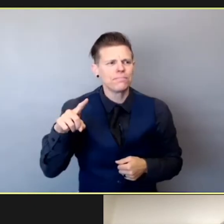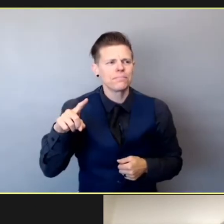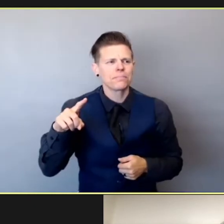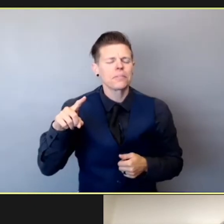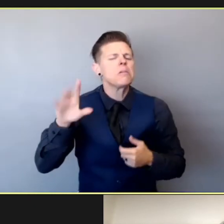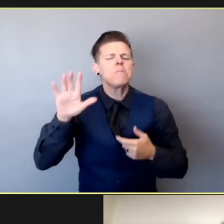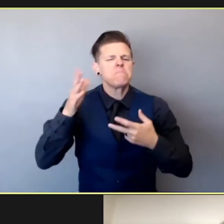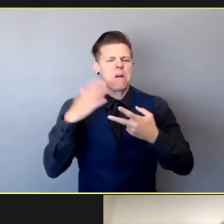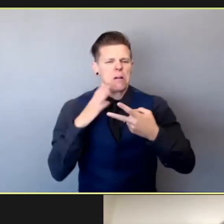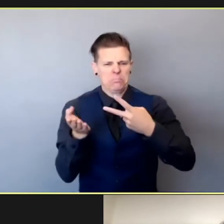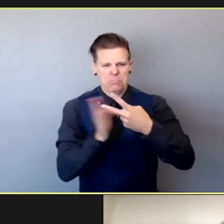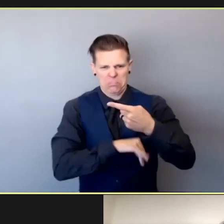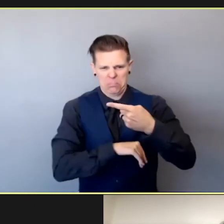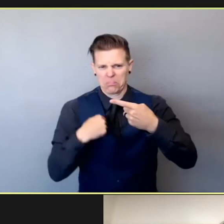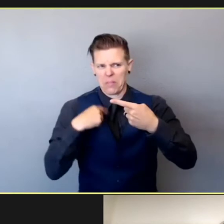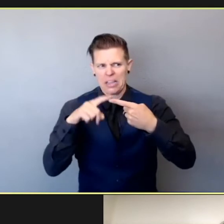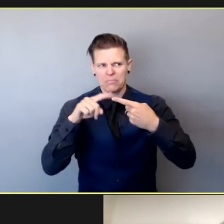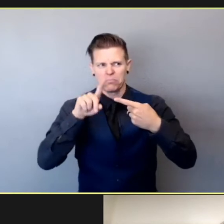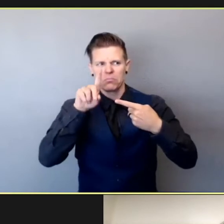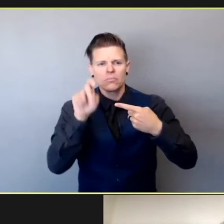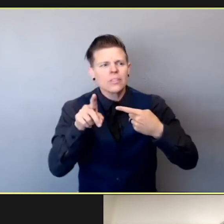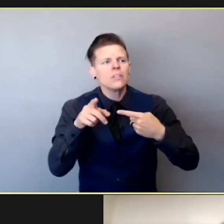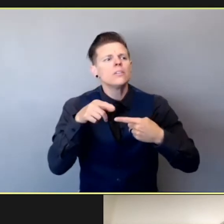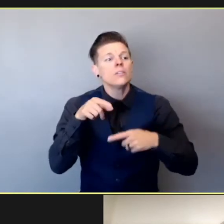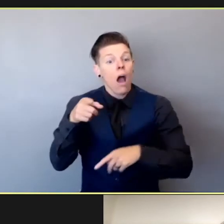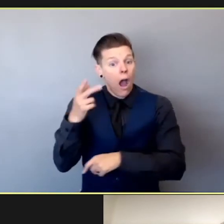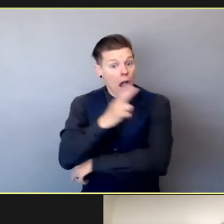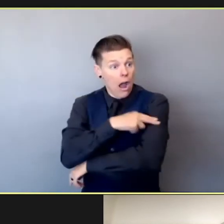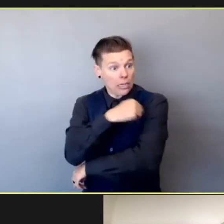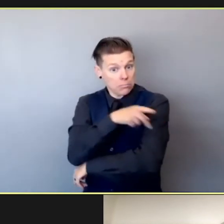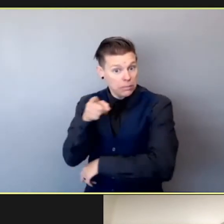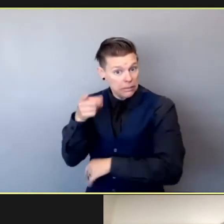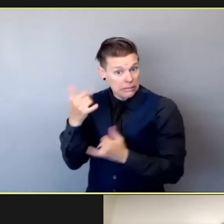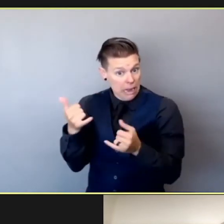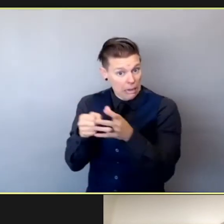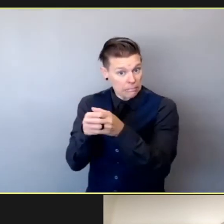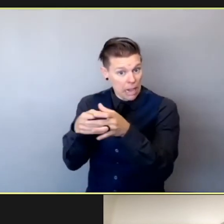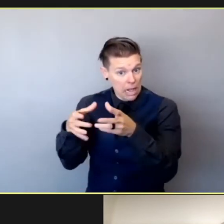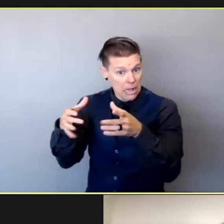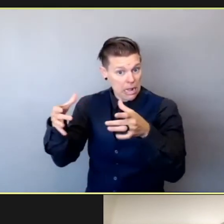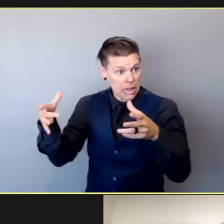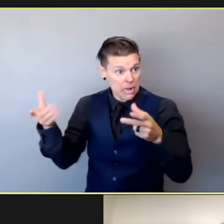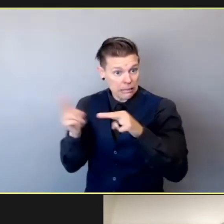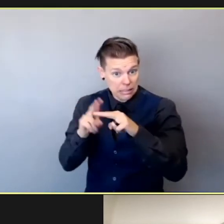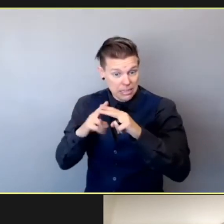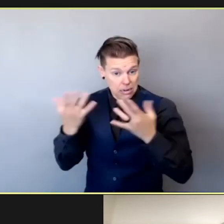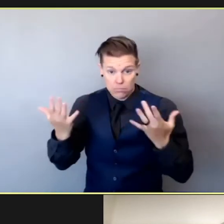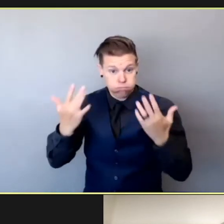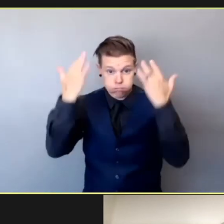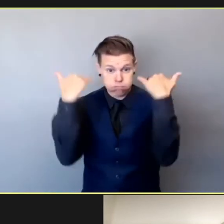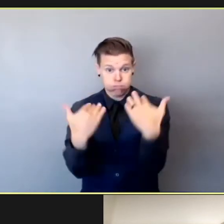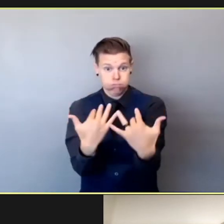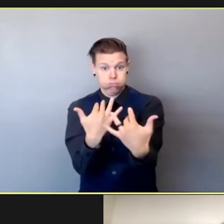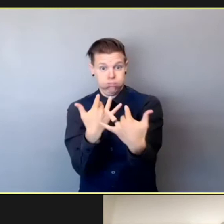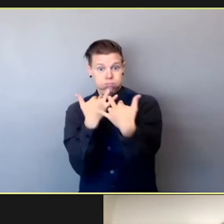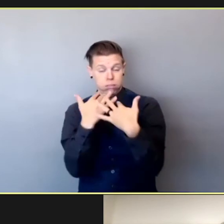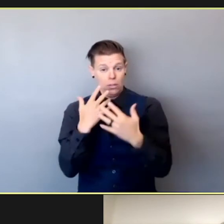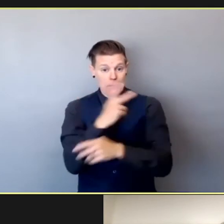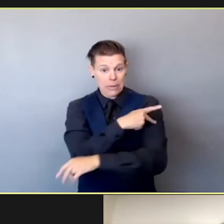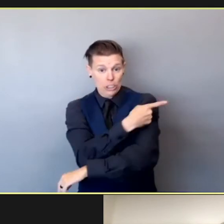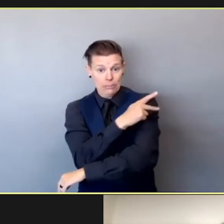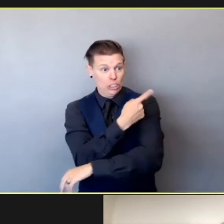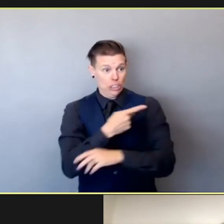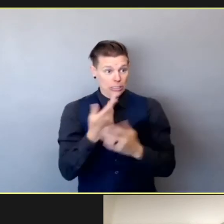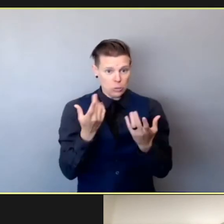in hospitalizations, are hospitals worried about being overrun again as they were for parts of last year, about filling up with COVID patients,